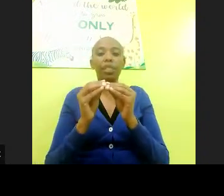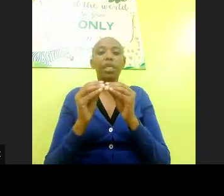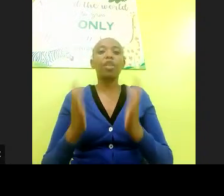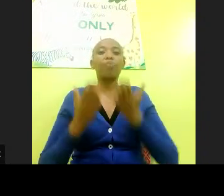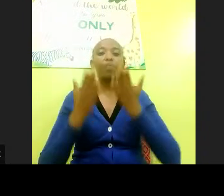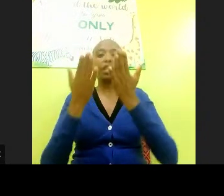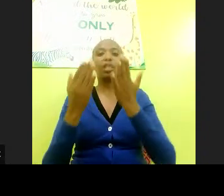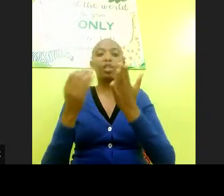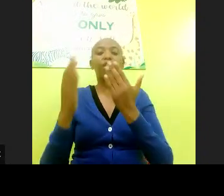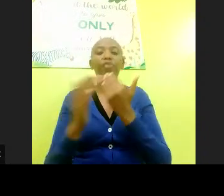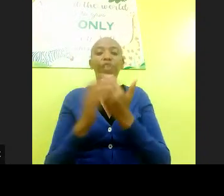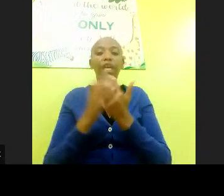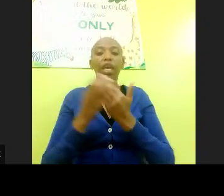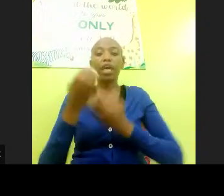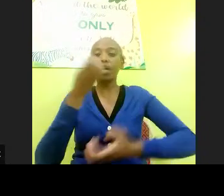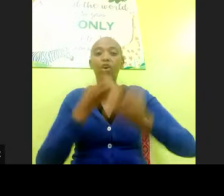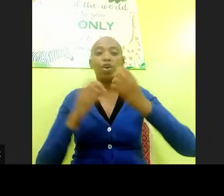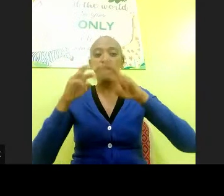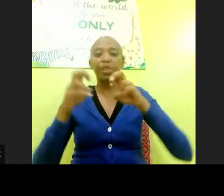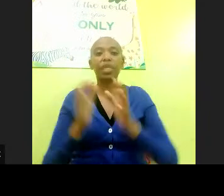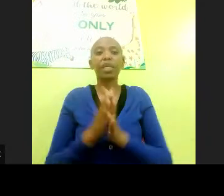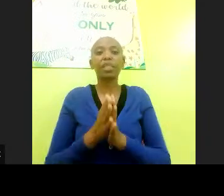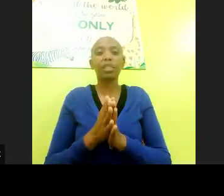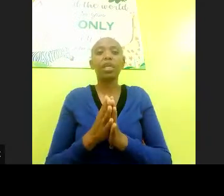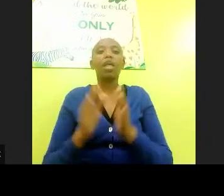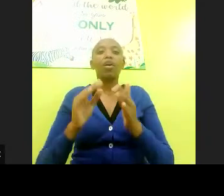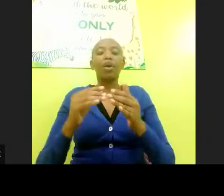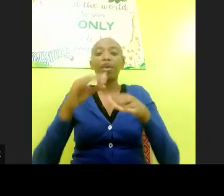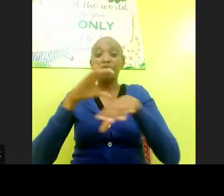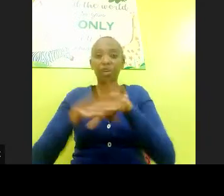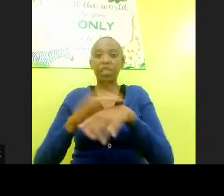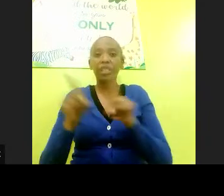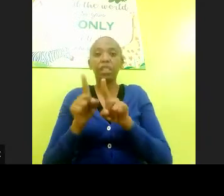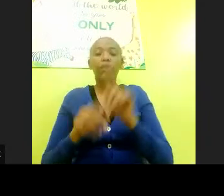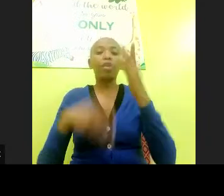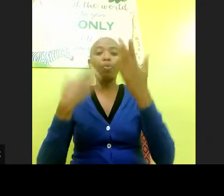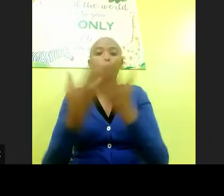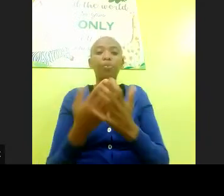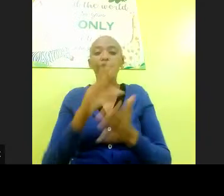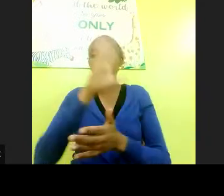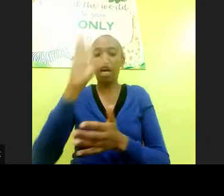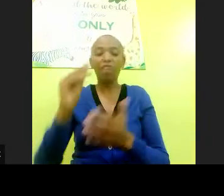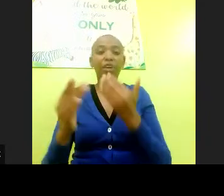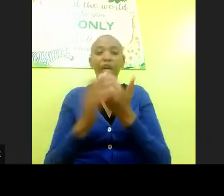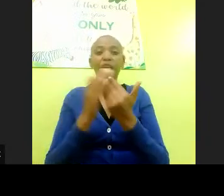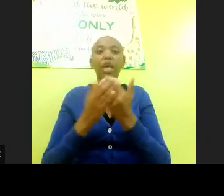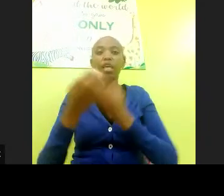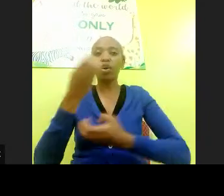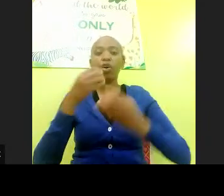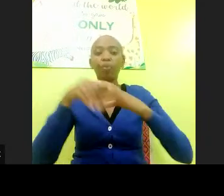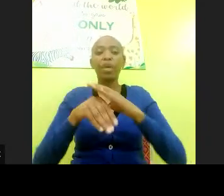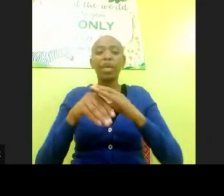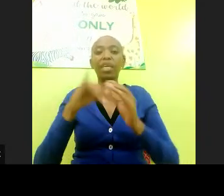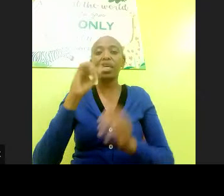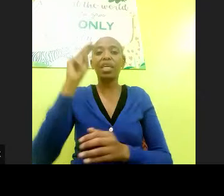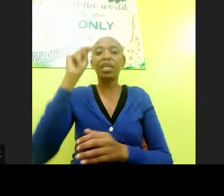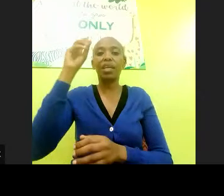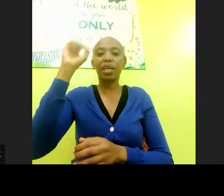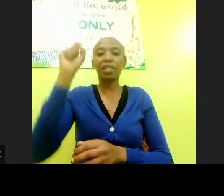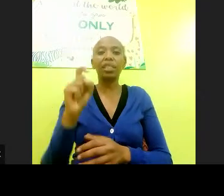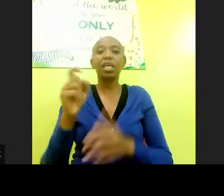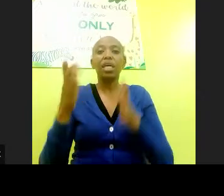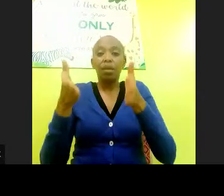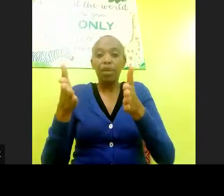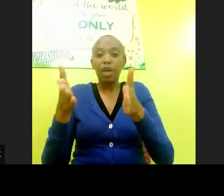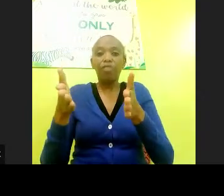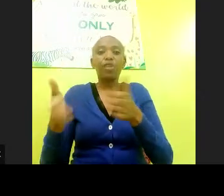the care economy research findings and the proposed Africa Care Economy Index. Let me take this